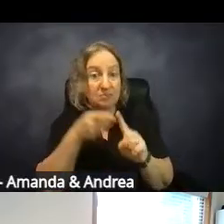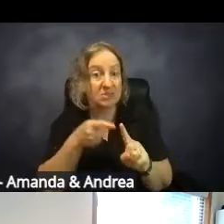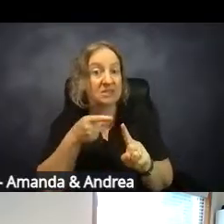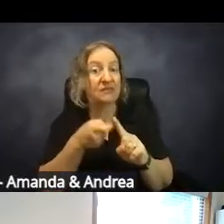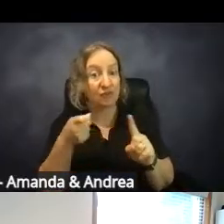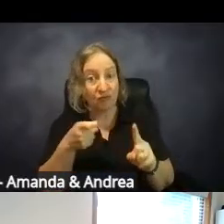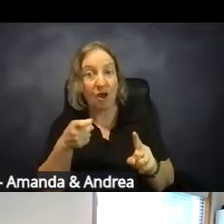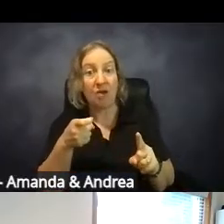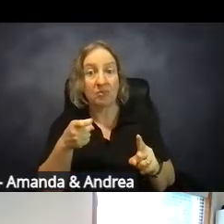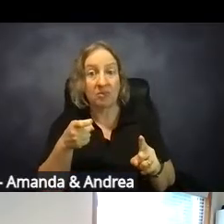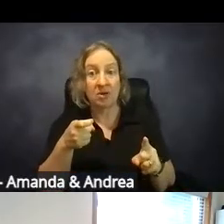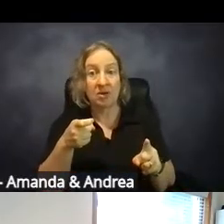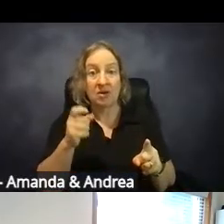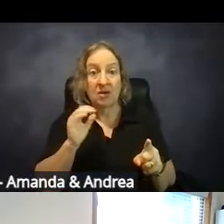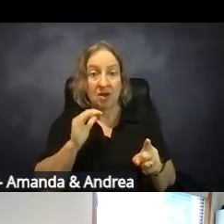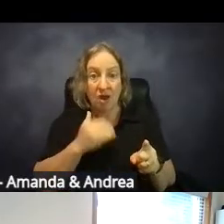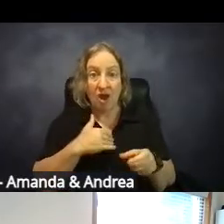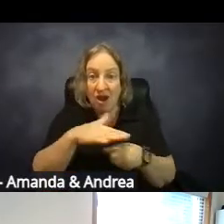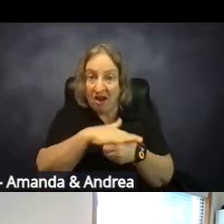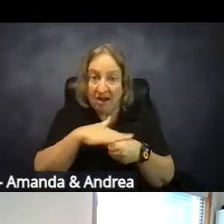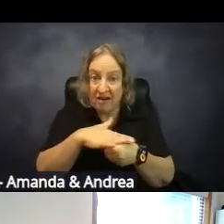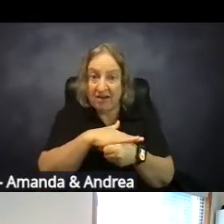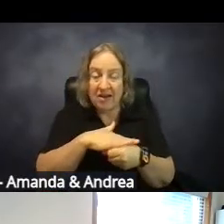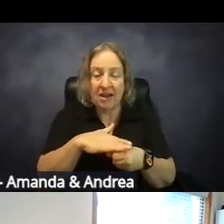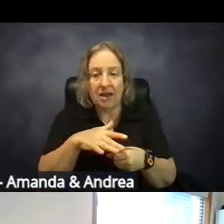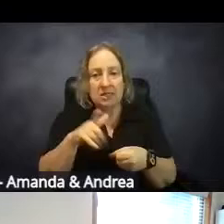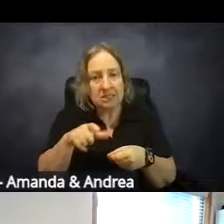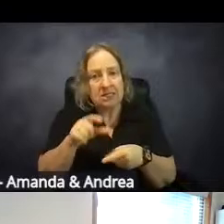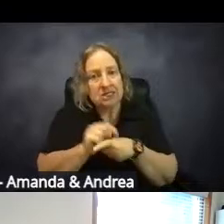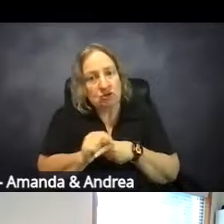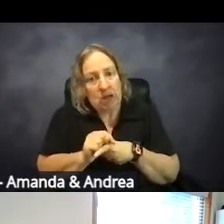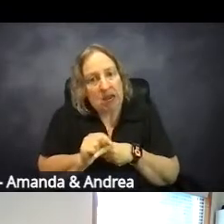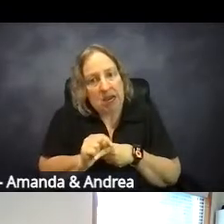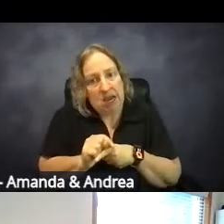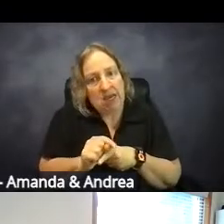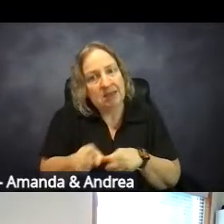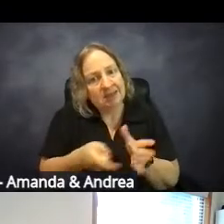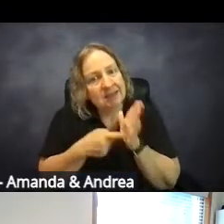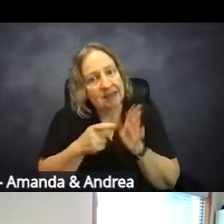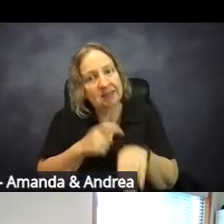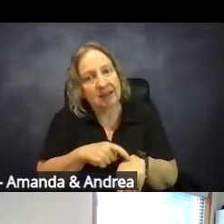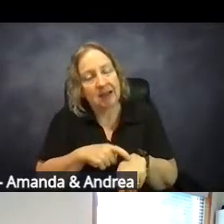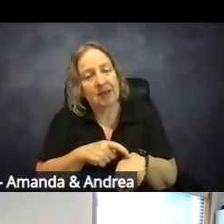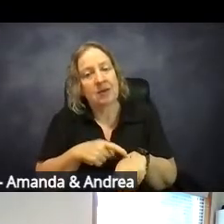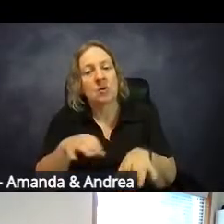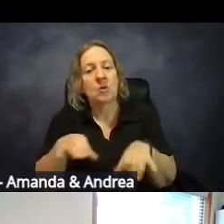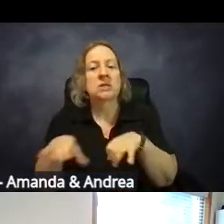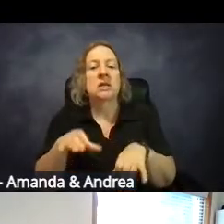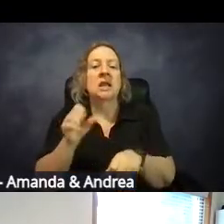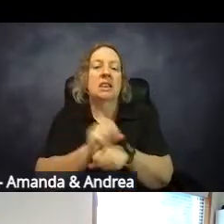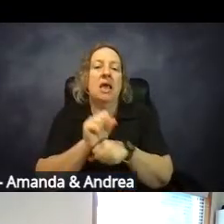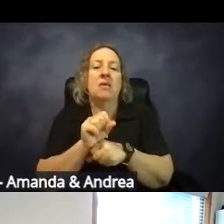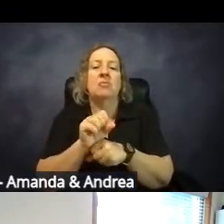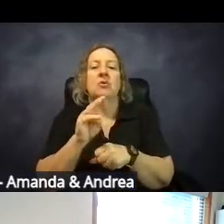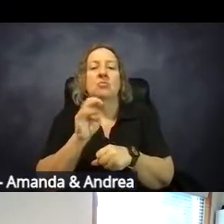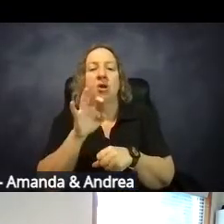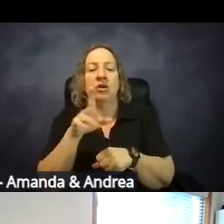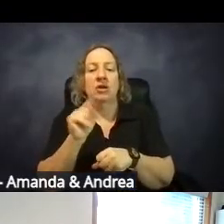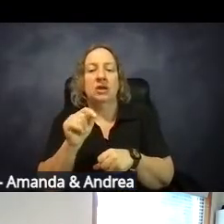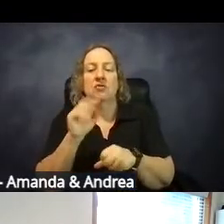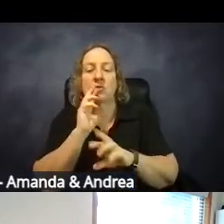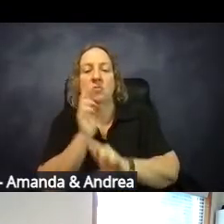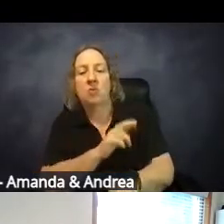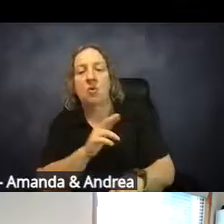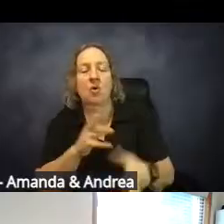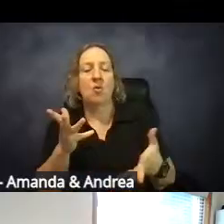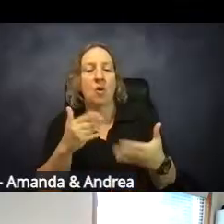region, training again takes time. And so, we did a labor market report around what is existing